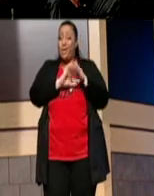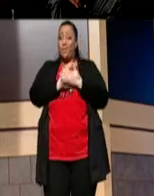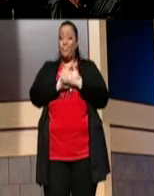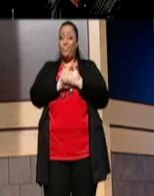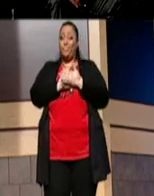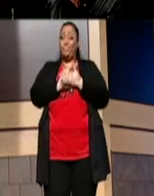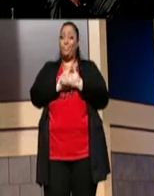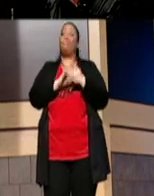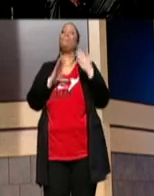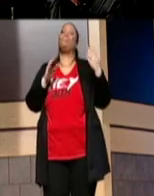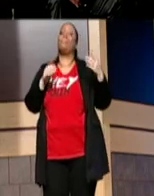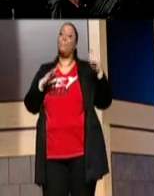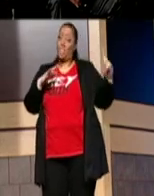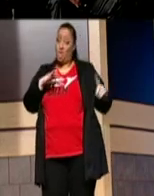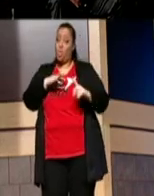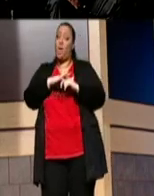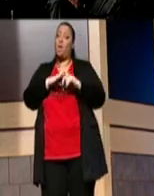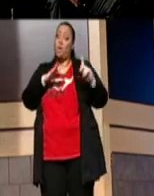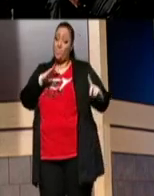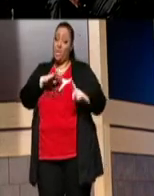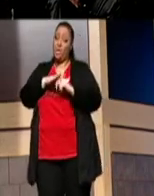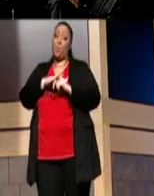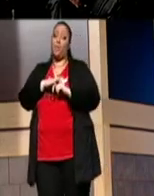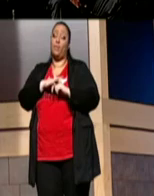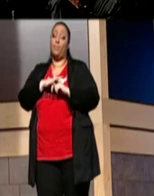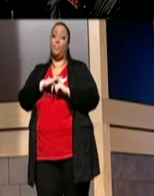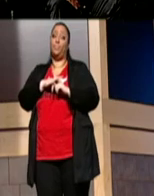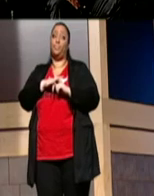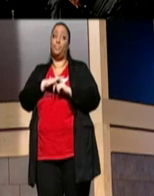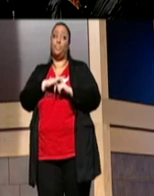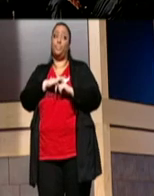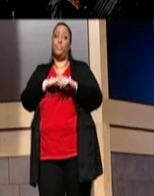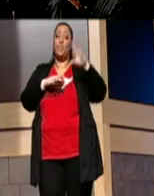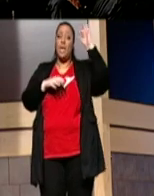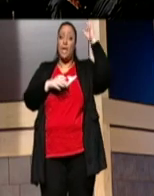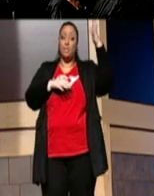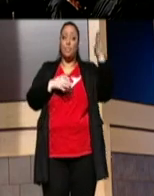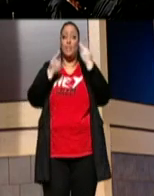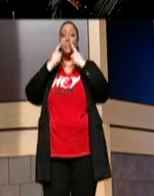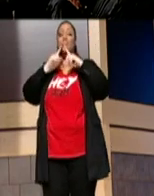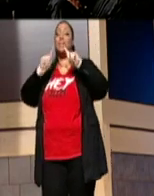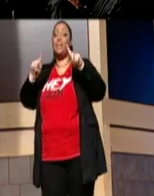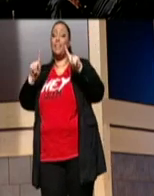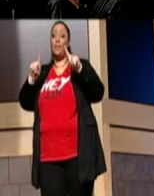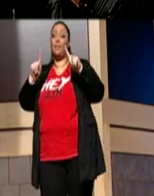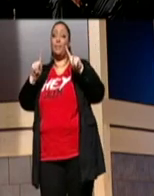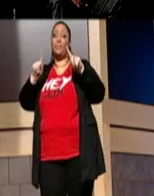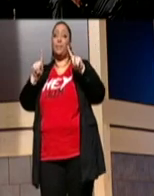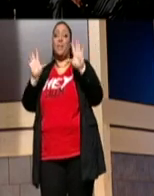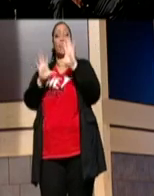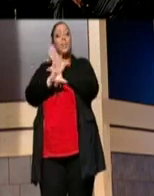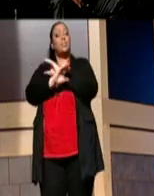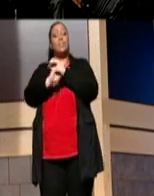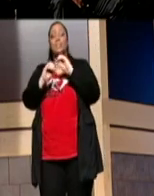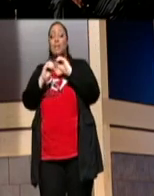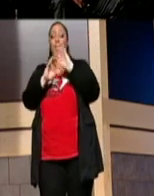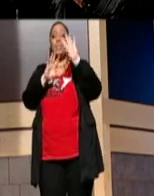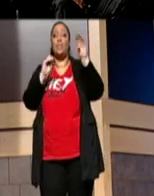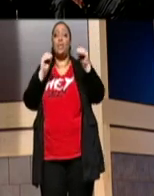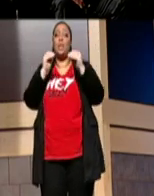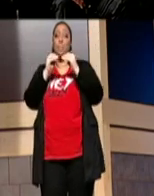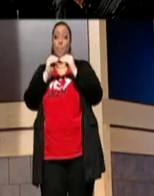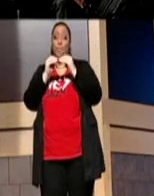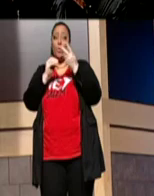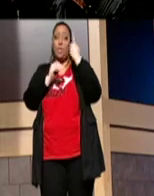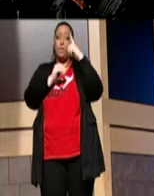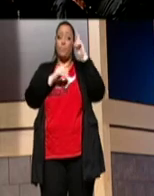I come. Here I come. And so as Pastor has declared, this is nothing more than for all